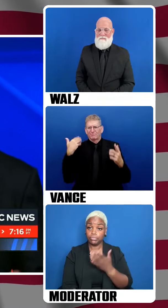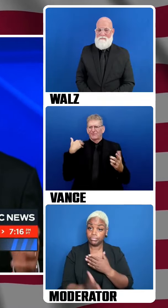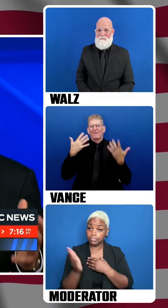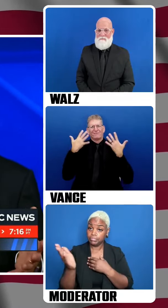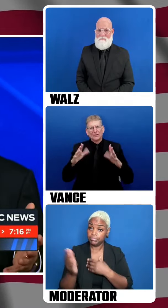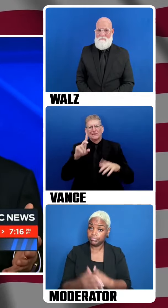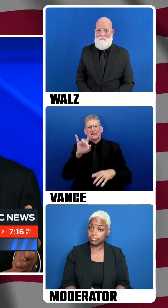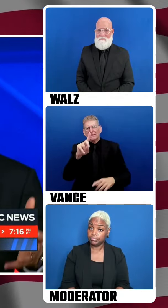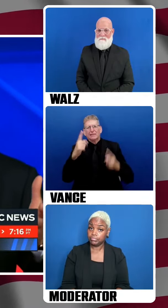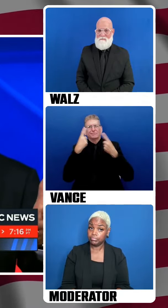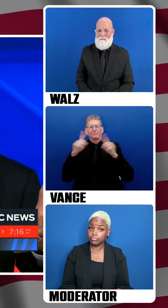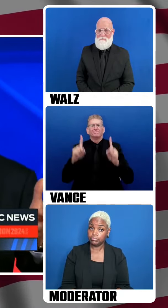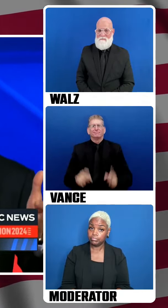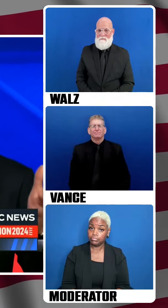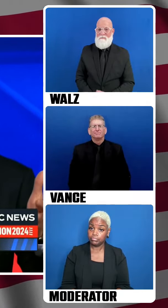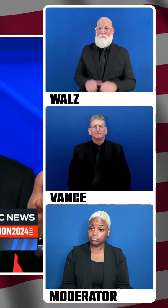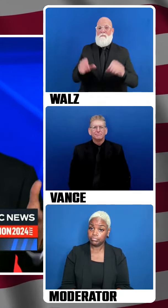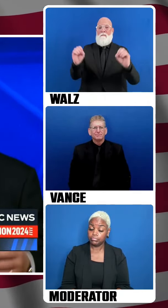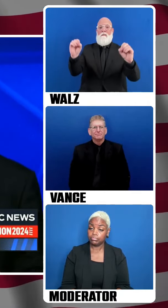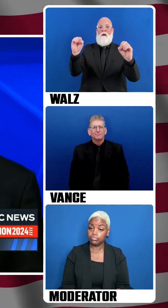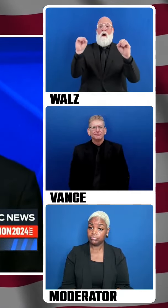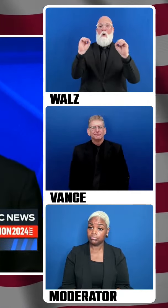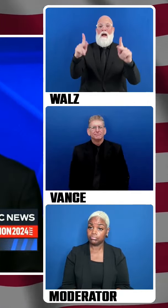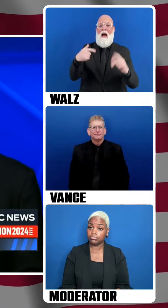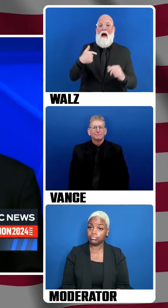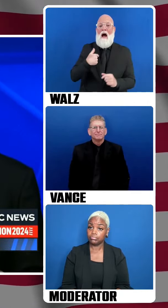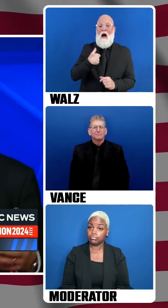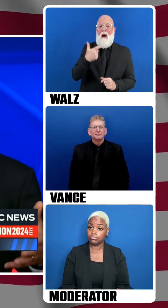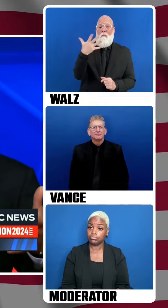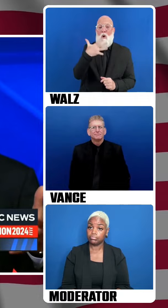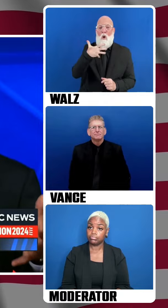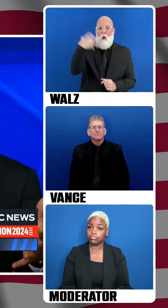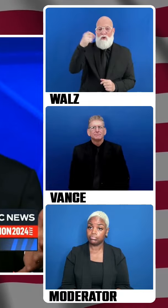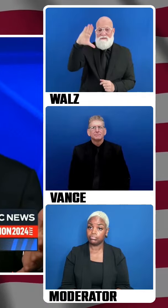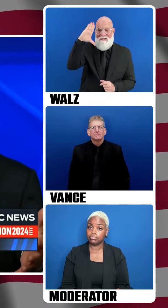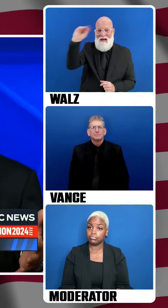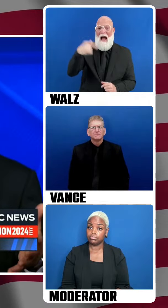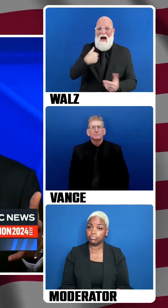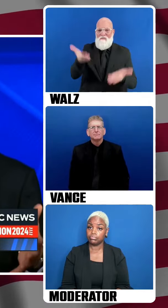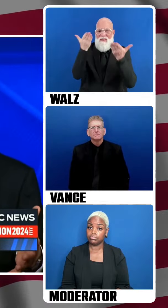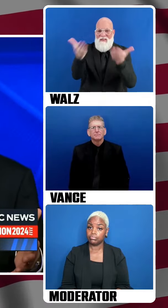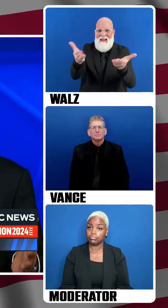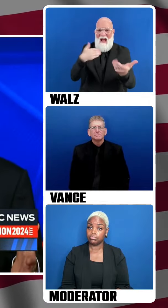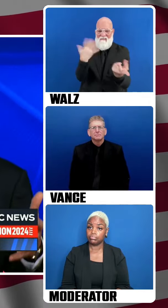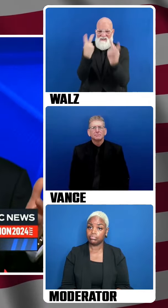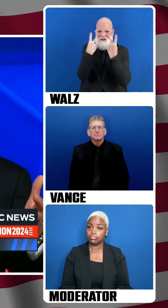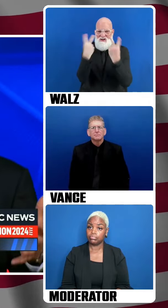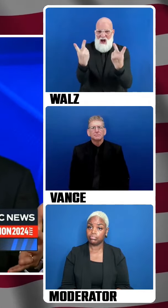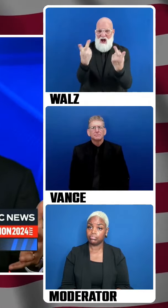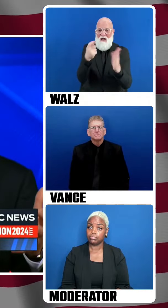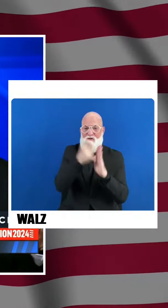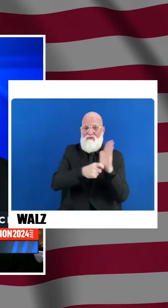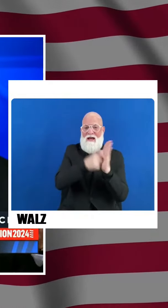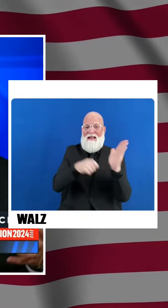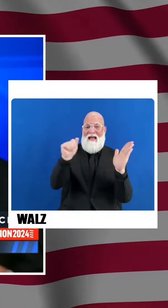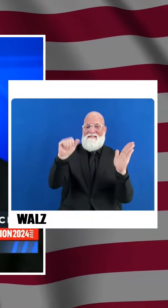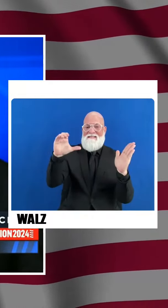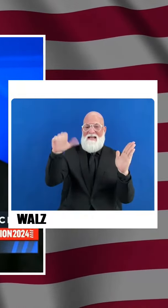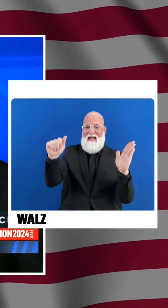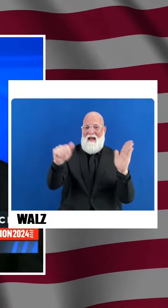history. I was there at the creation of the ACA. And the reason it was so important is I come from a